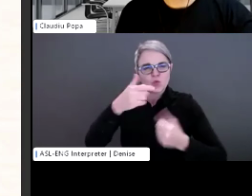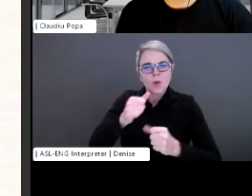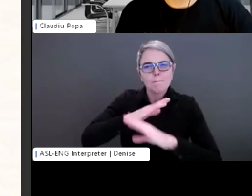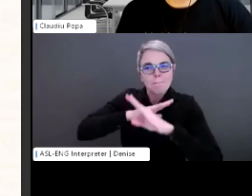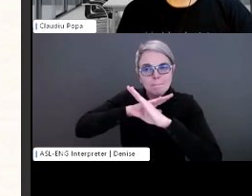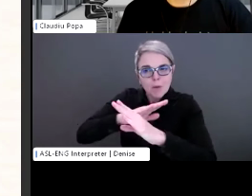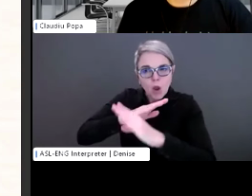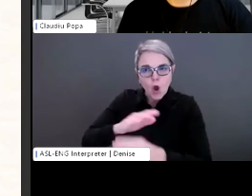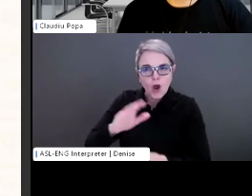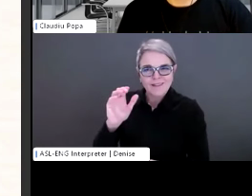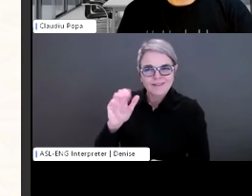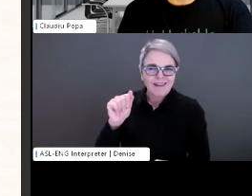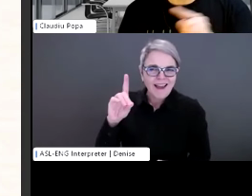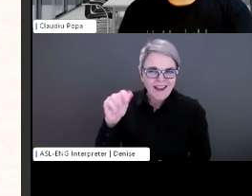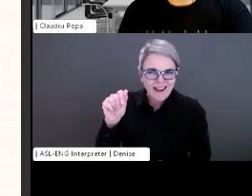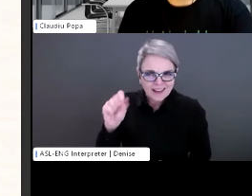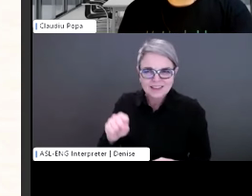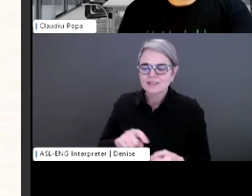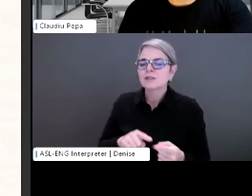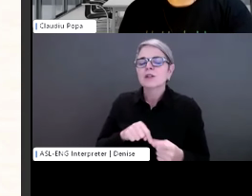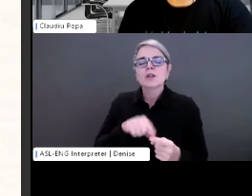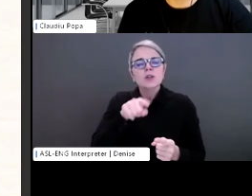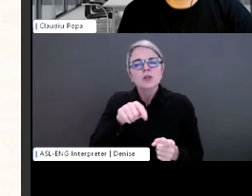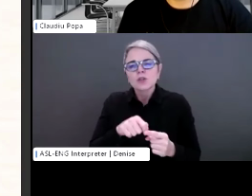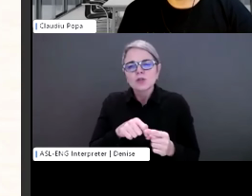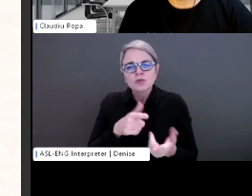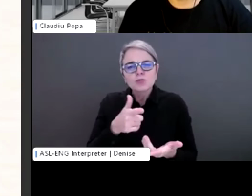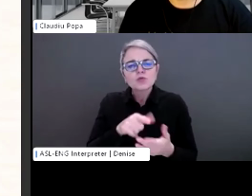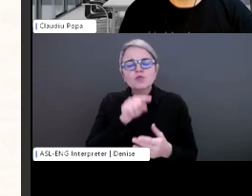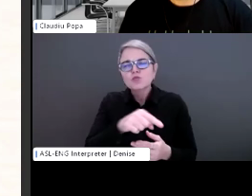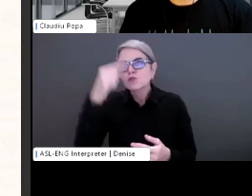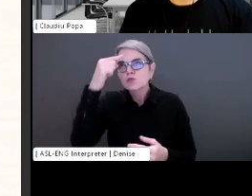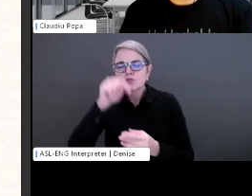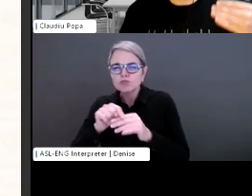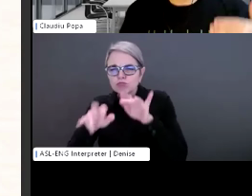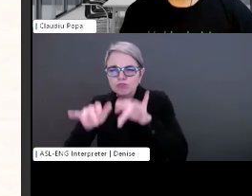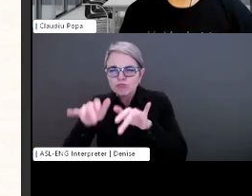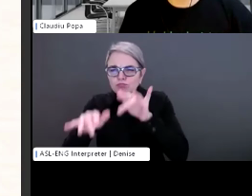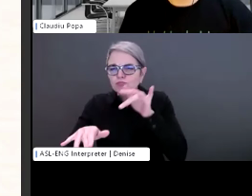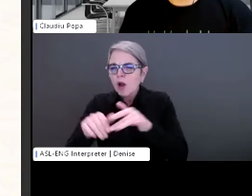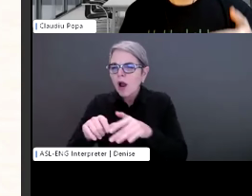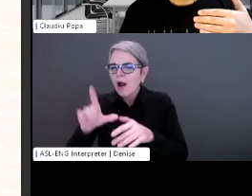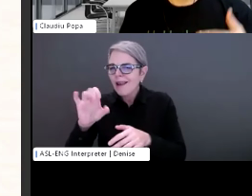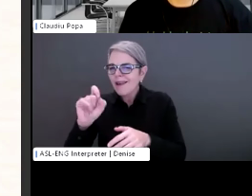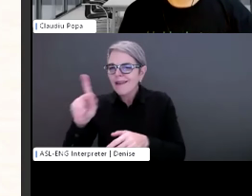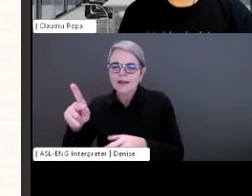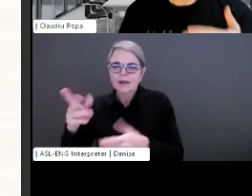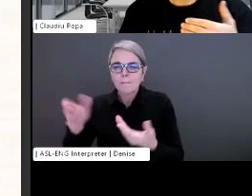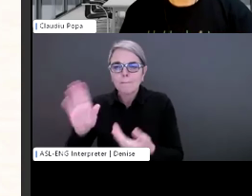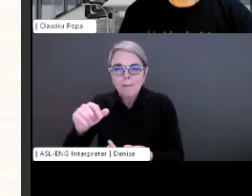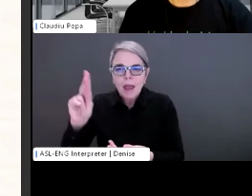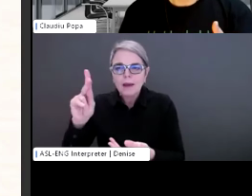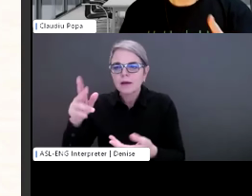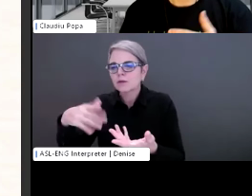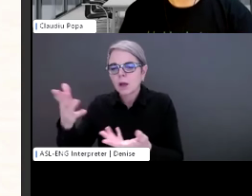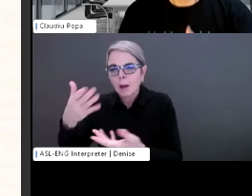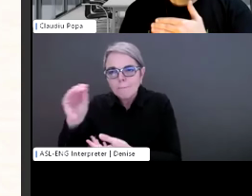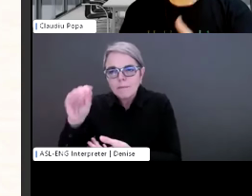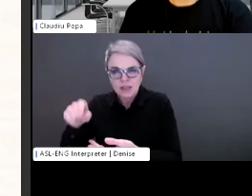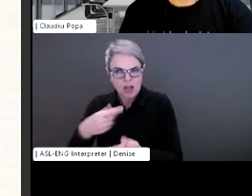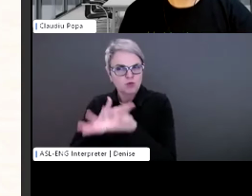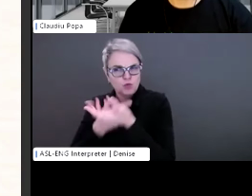go to the links that you trust, not to the links that you're given in emails. And that will vastly reduce the risk for